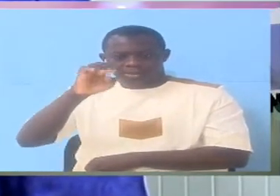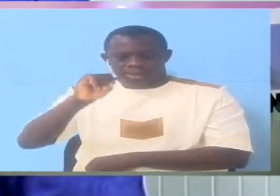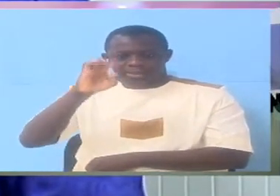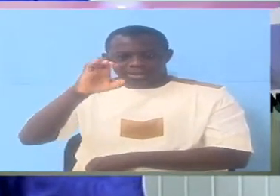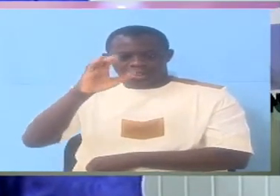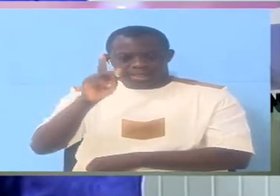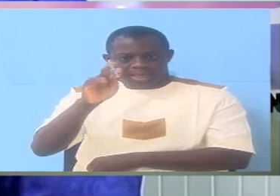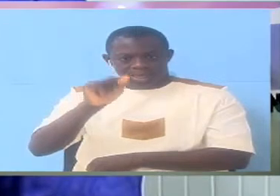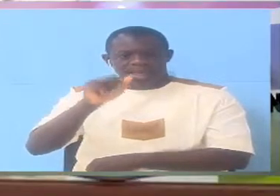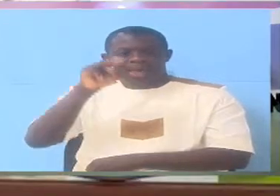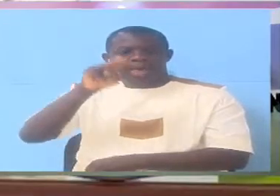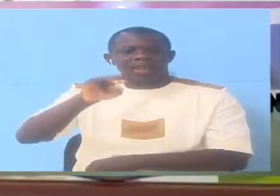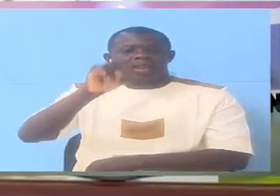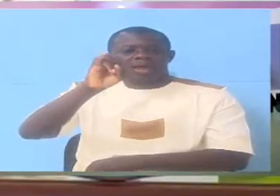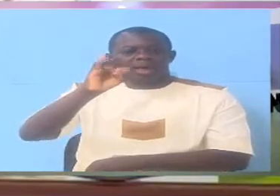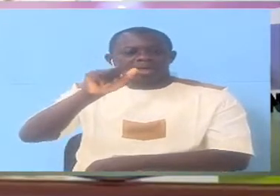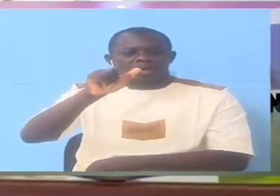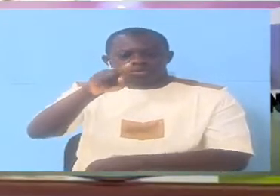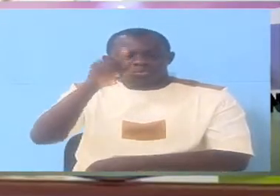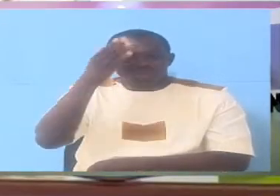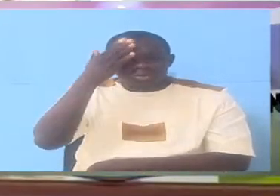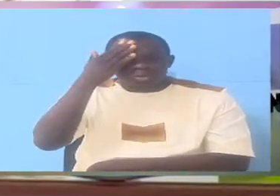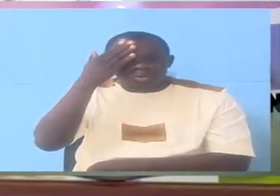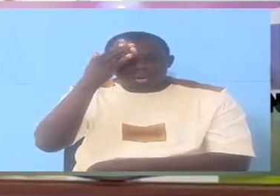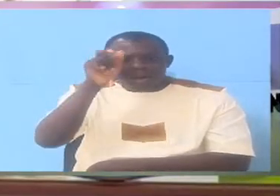Do you know how he got your number? He